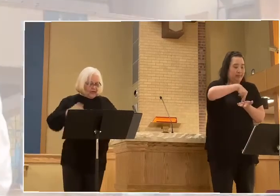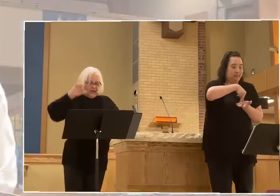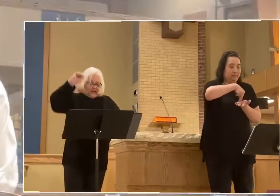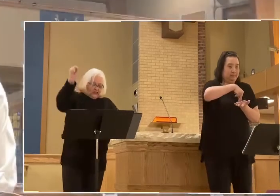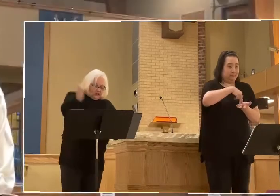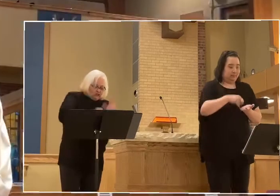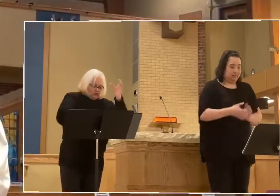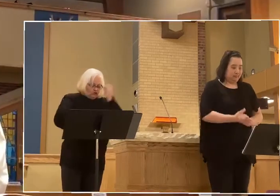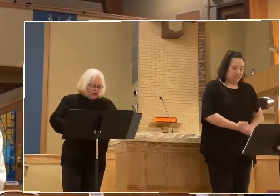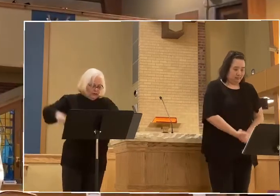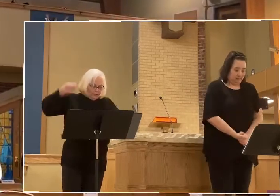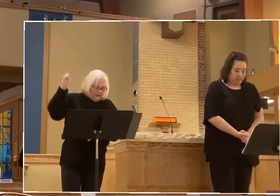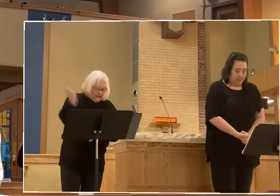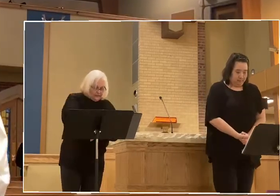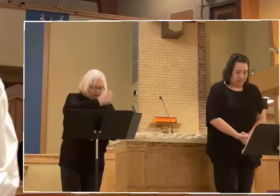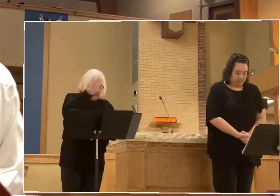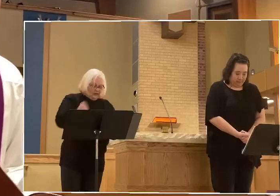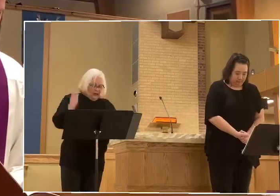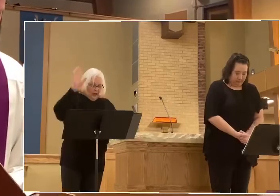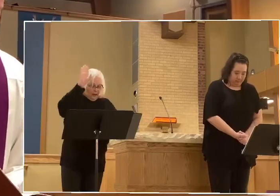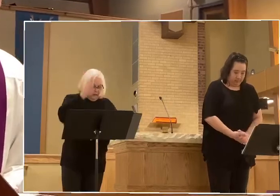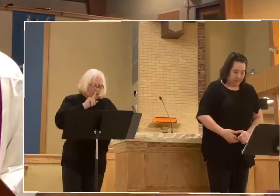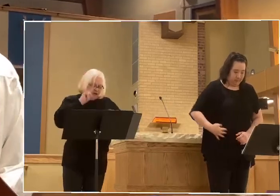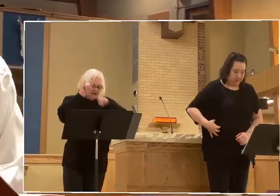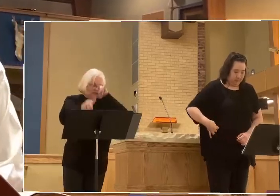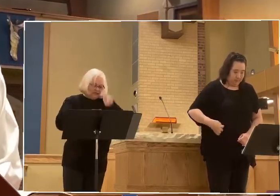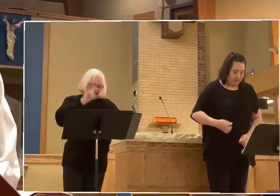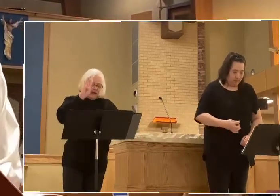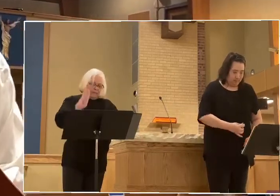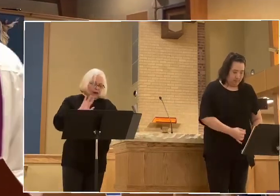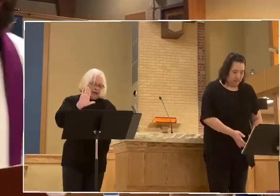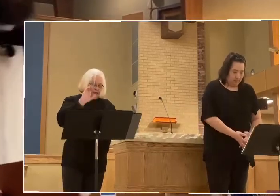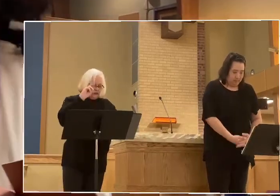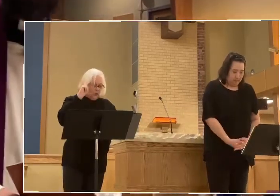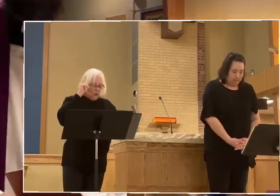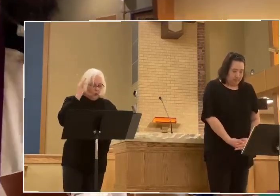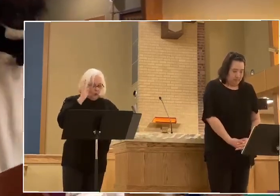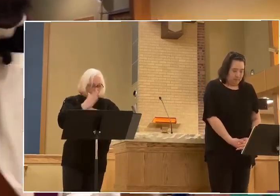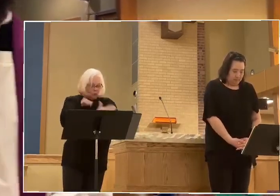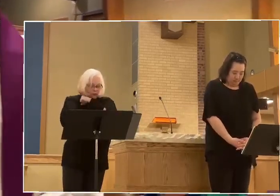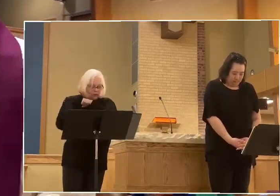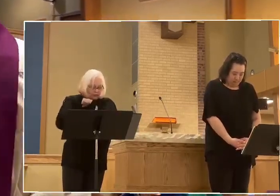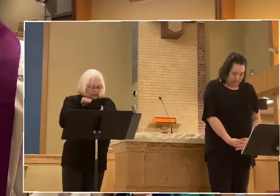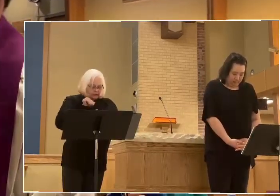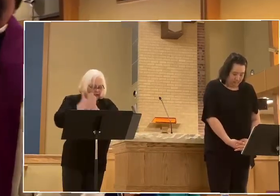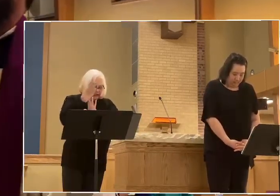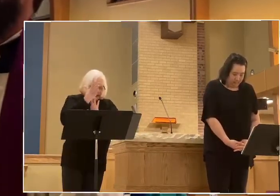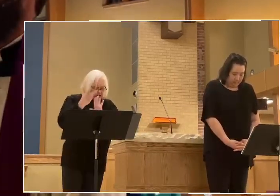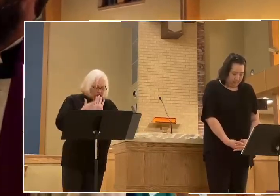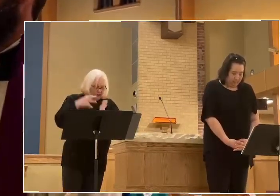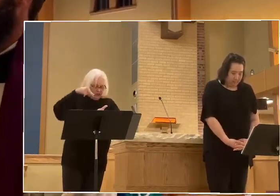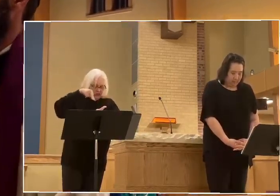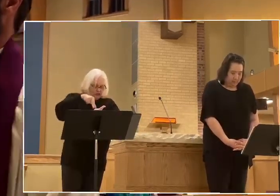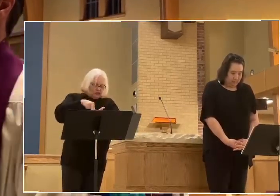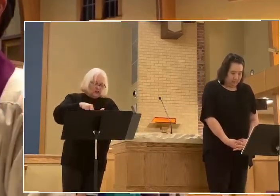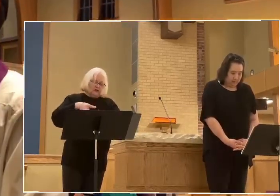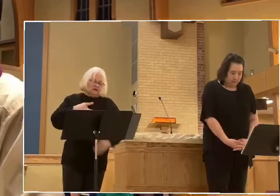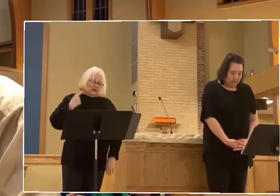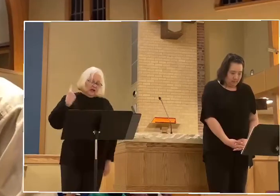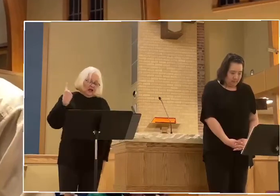Stripped and jeered by his own nation, Jesus stood in